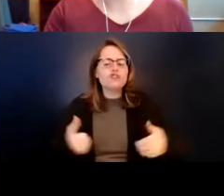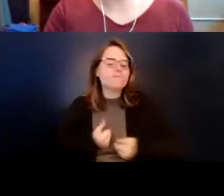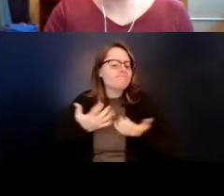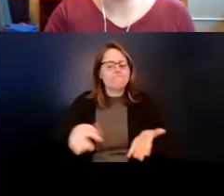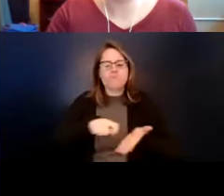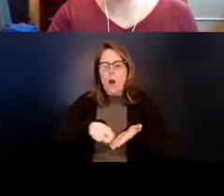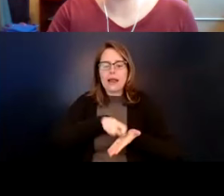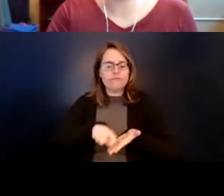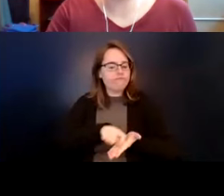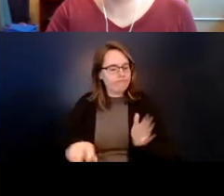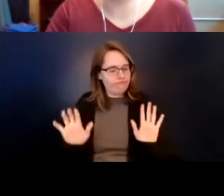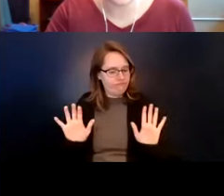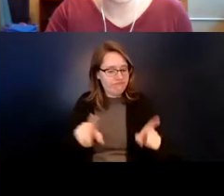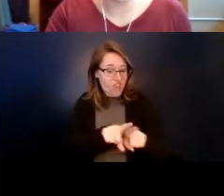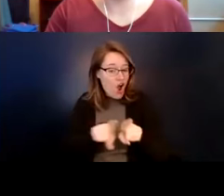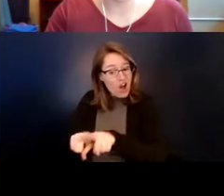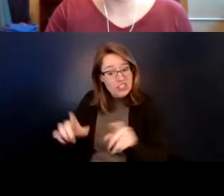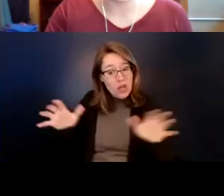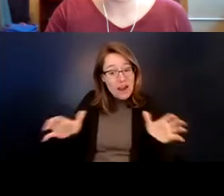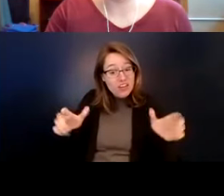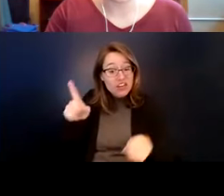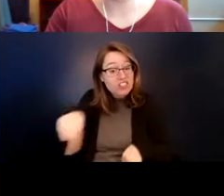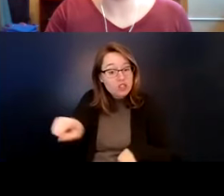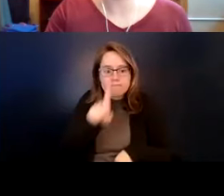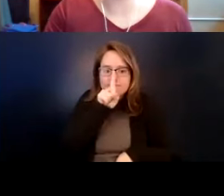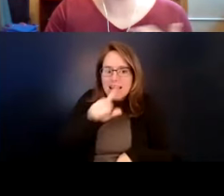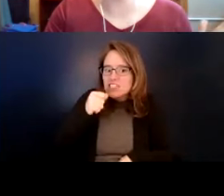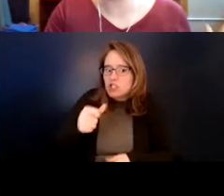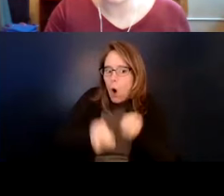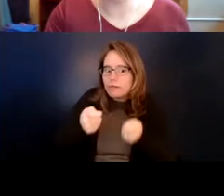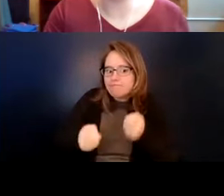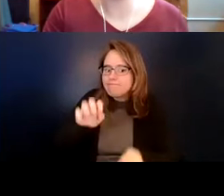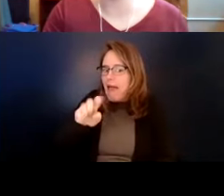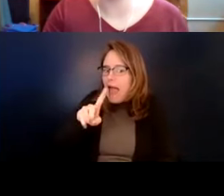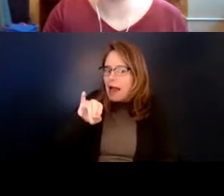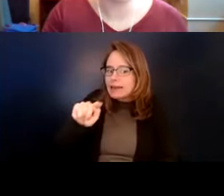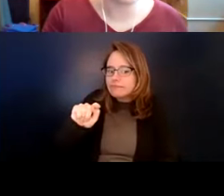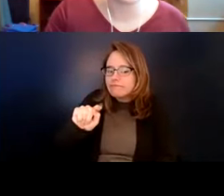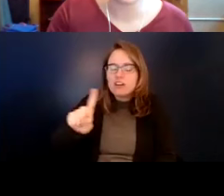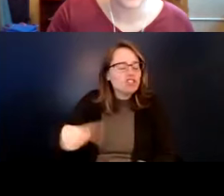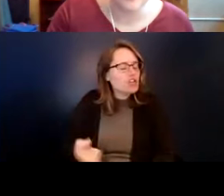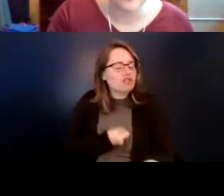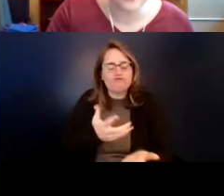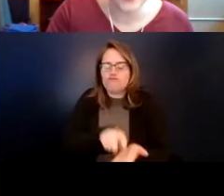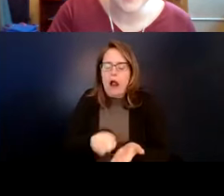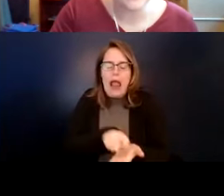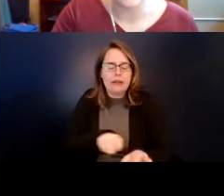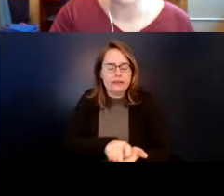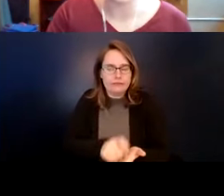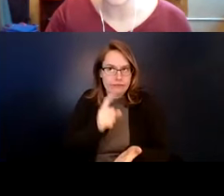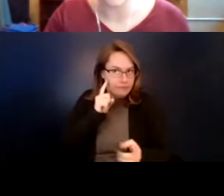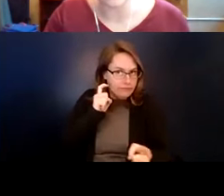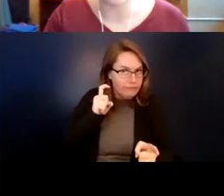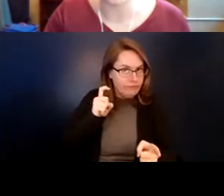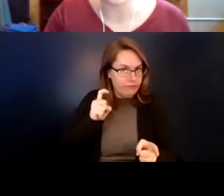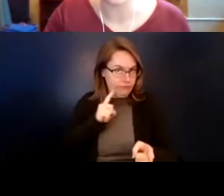I also really encourage you not to edit during our writing time. Just write what comes. Don't think about whether it sounds good. It